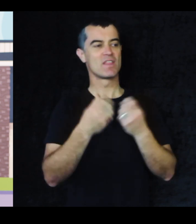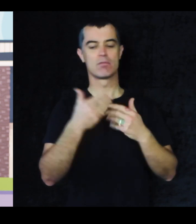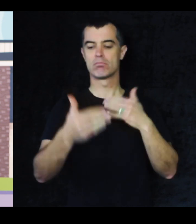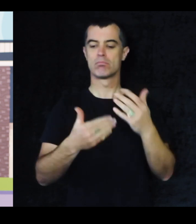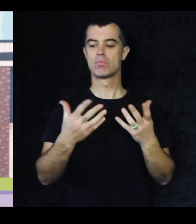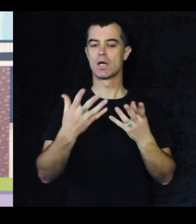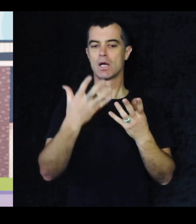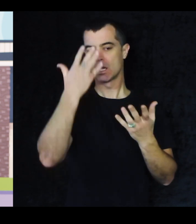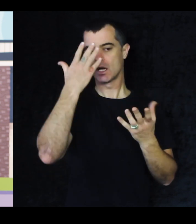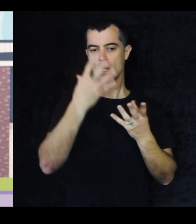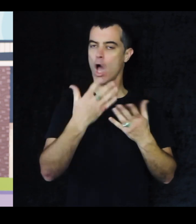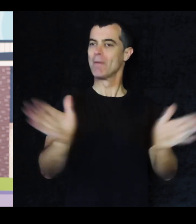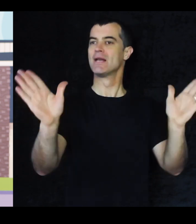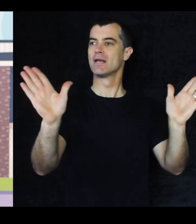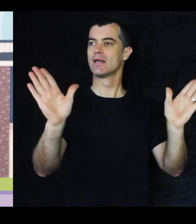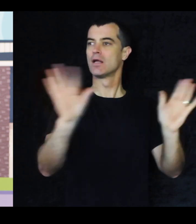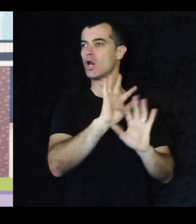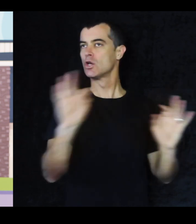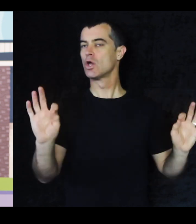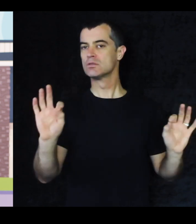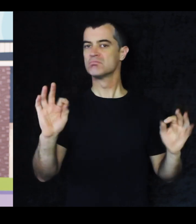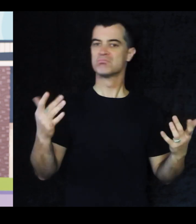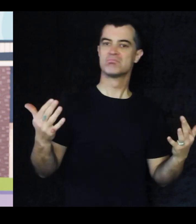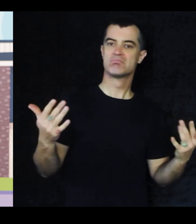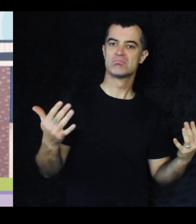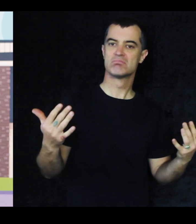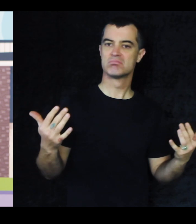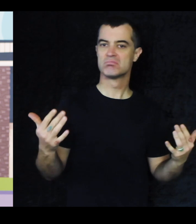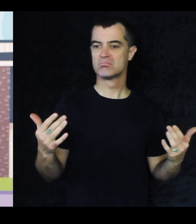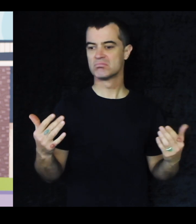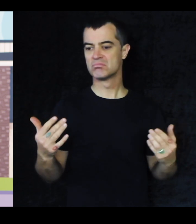makes the whole issue kind of out there, not so kind